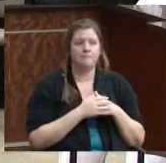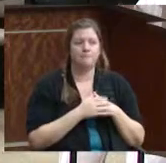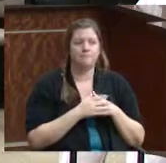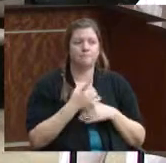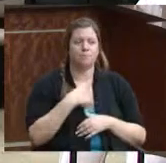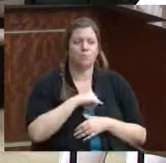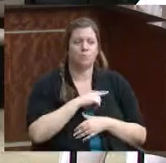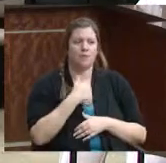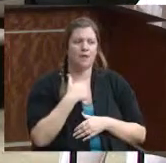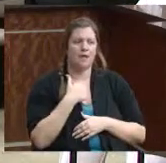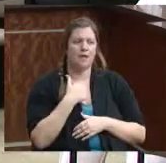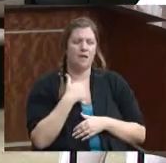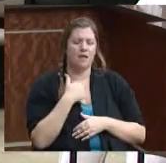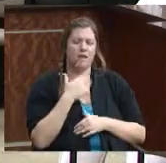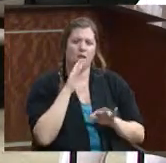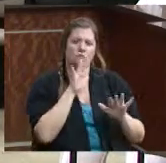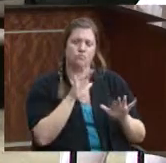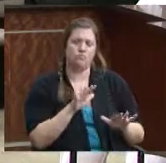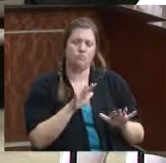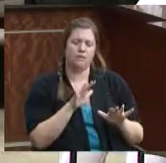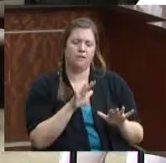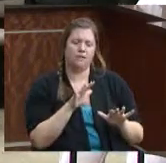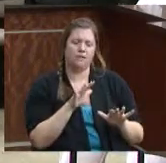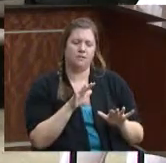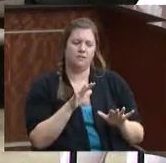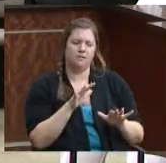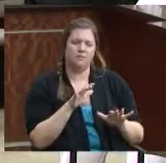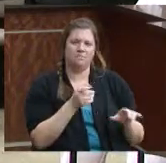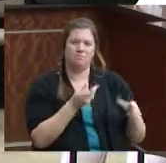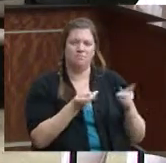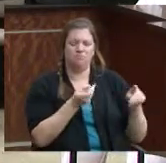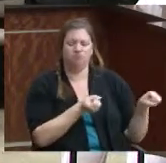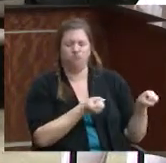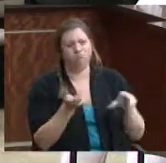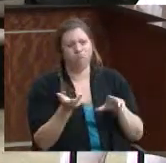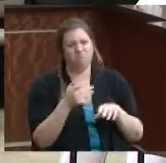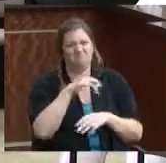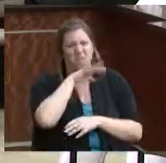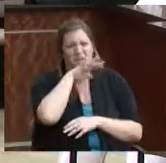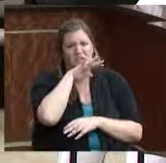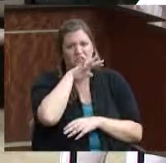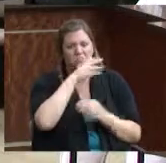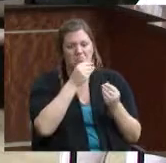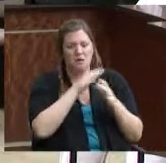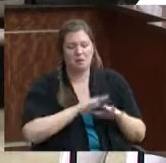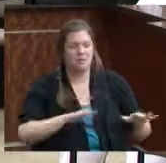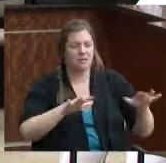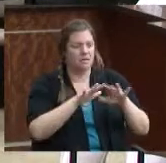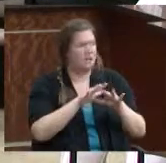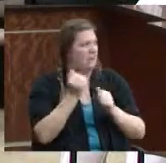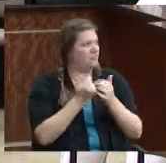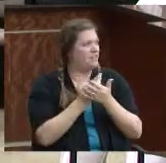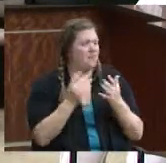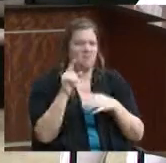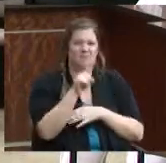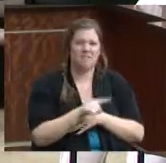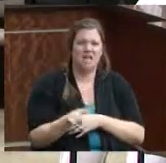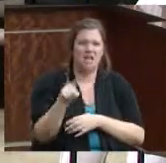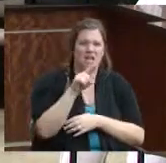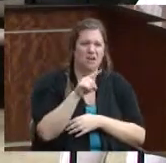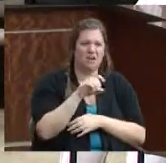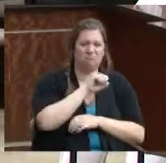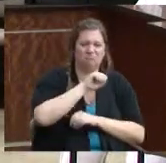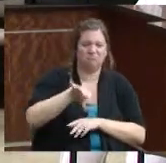we had a great deal of unlawful dumping on the property. And it was everything from tires to